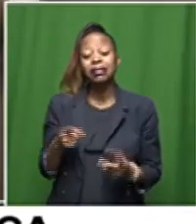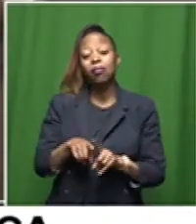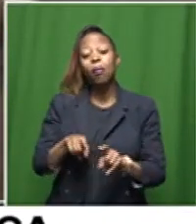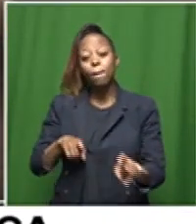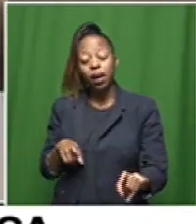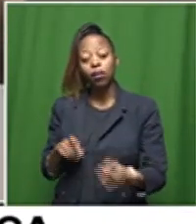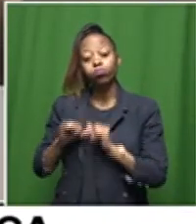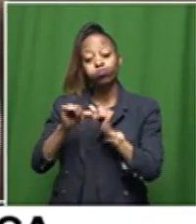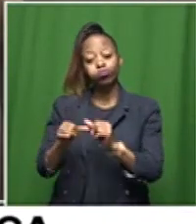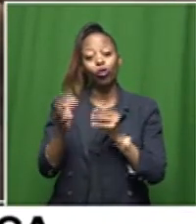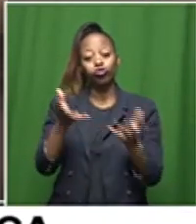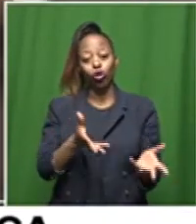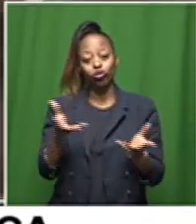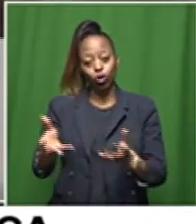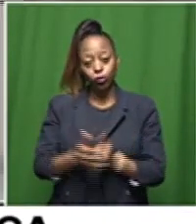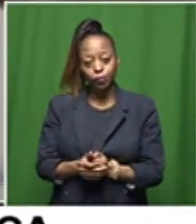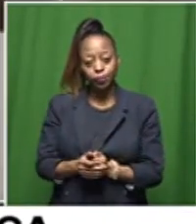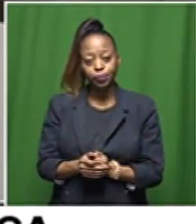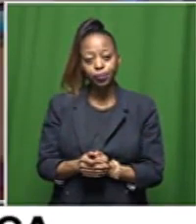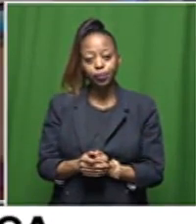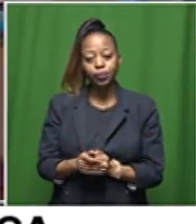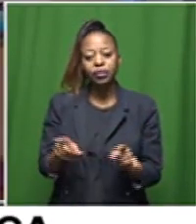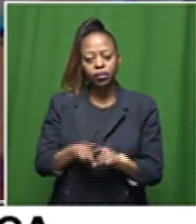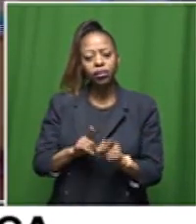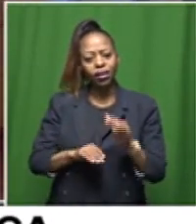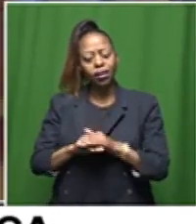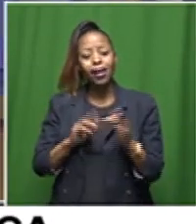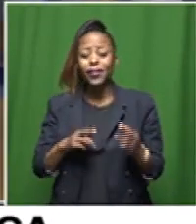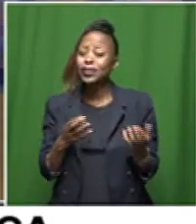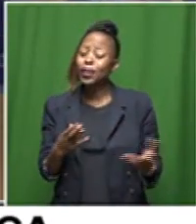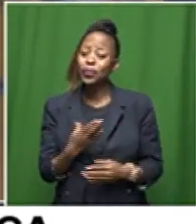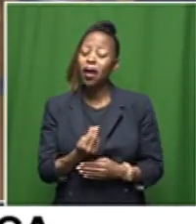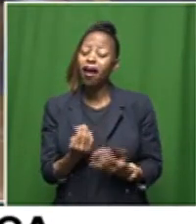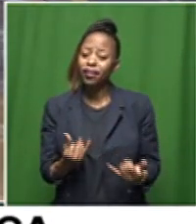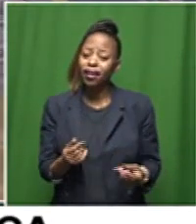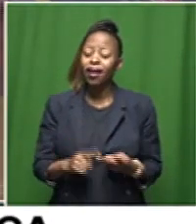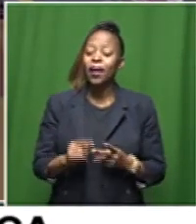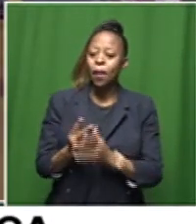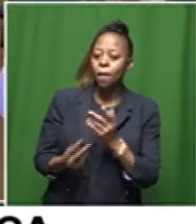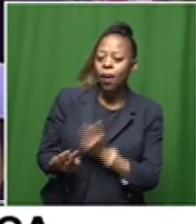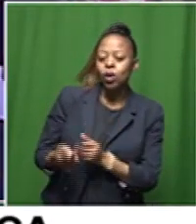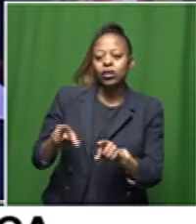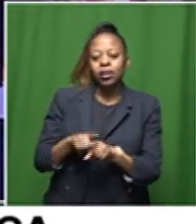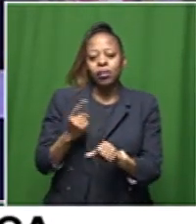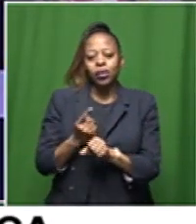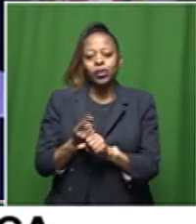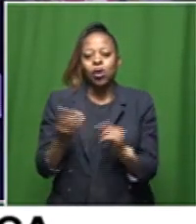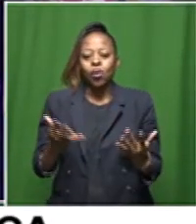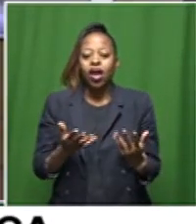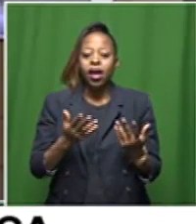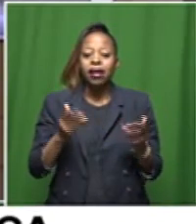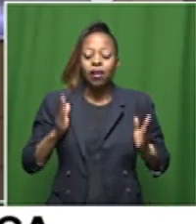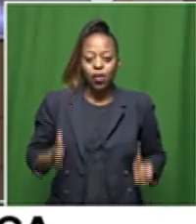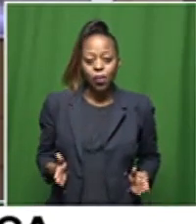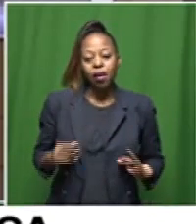backlogs continue to be there. The limited resources that we're currently having, and both even including the